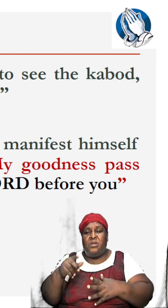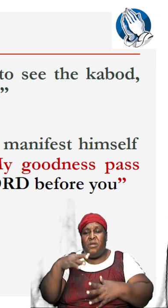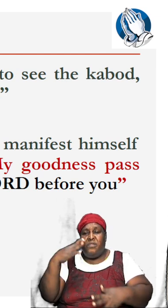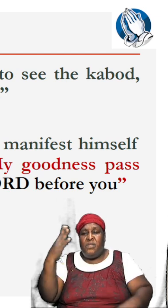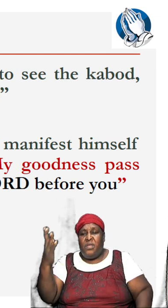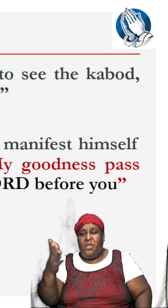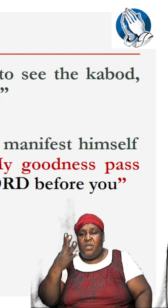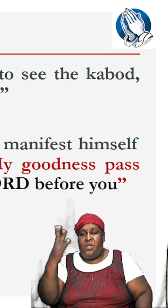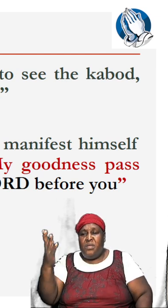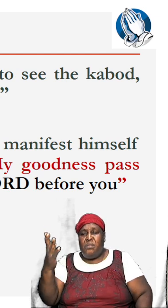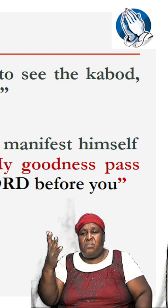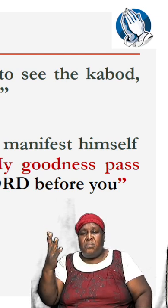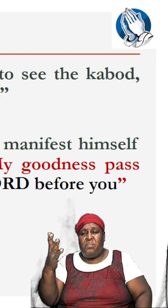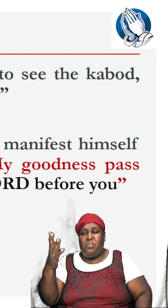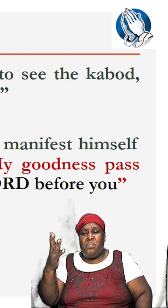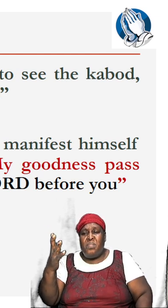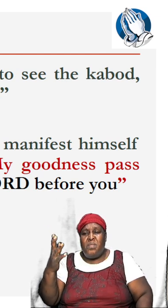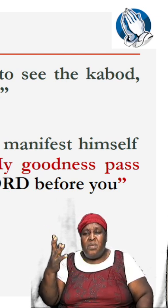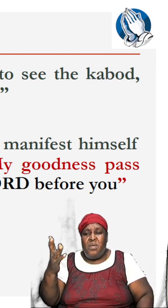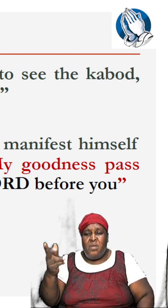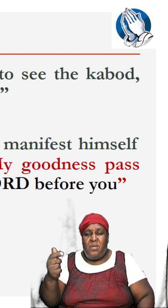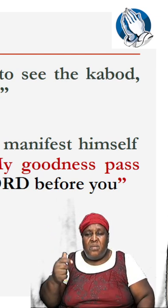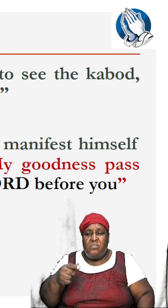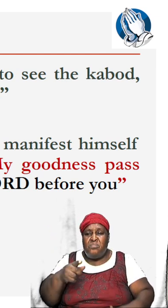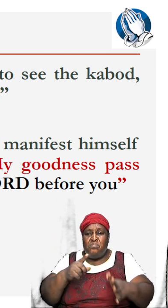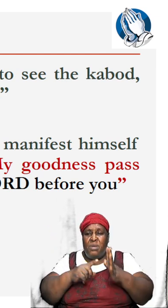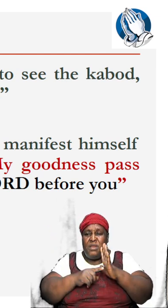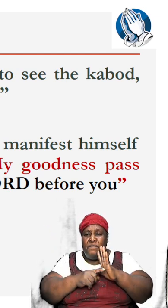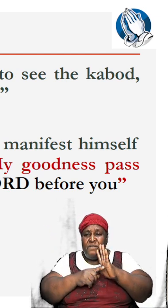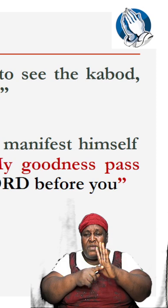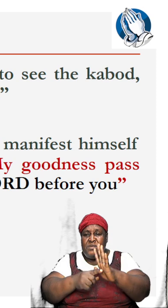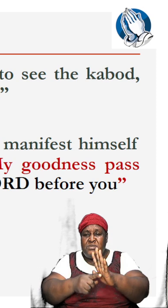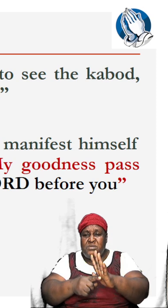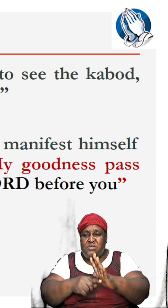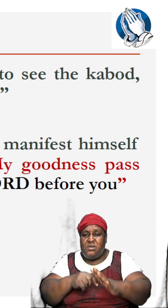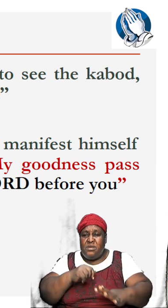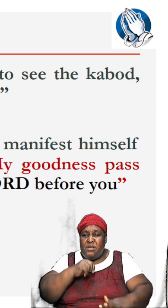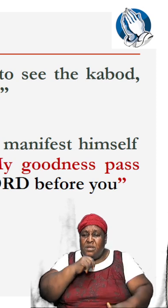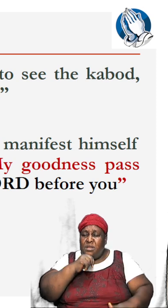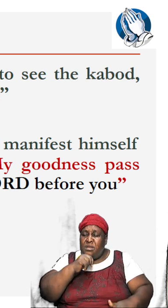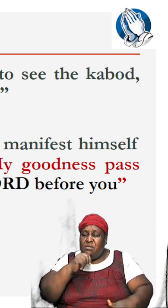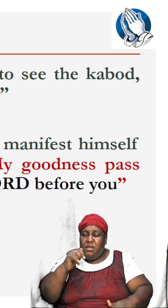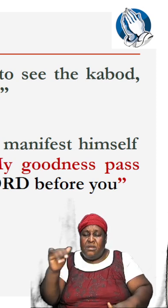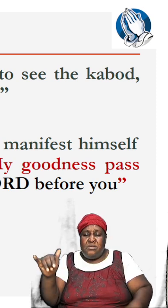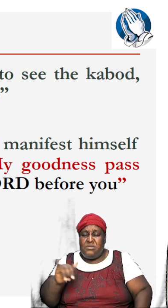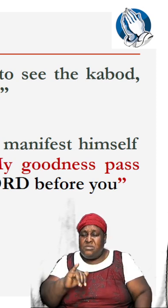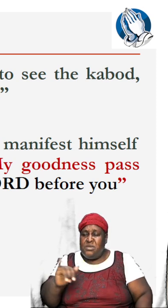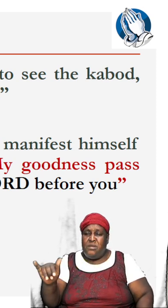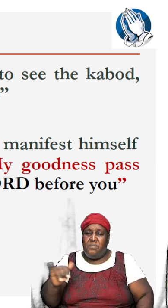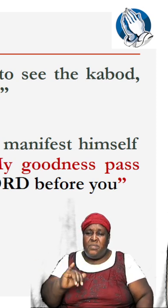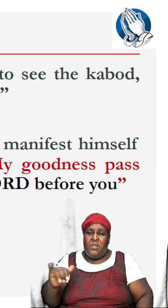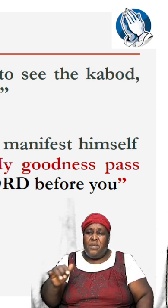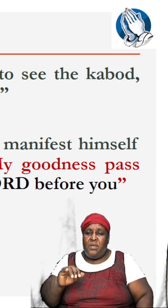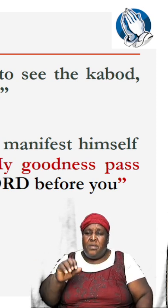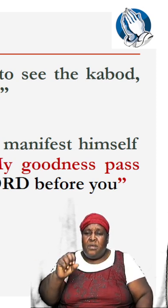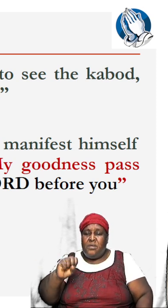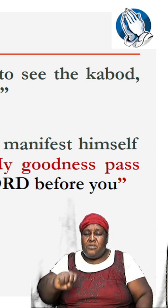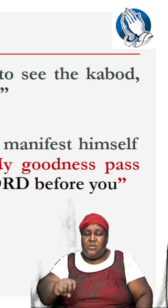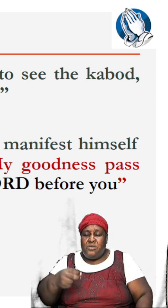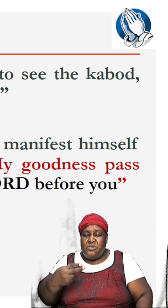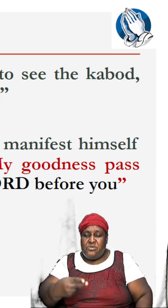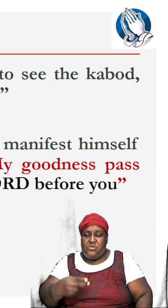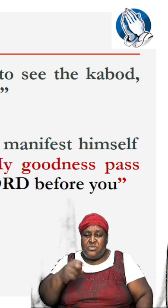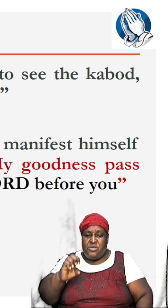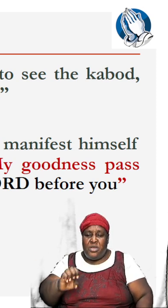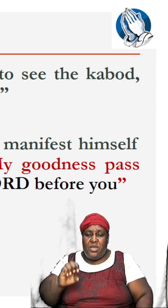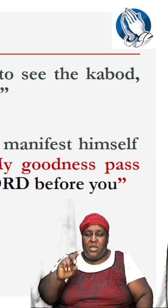and kabod are practically not the one and the same. Shekinah is a word